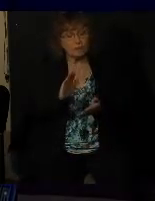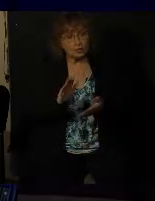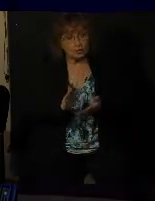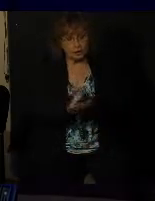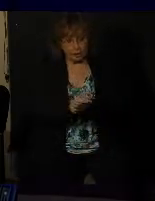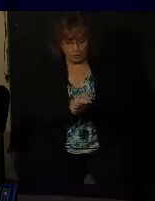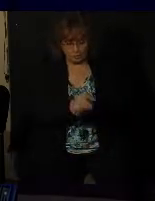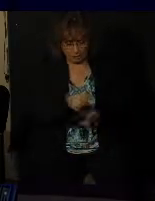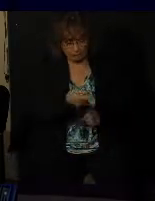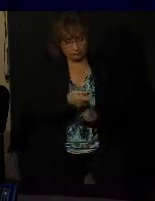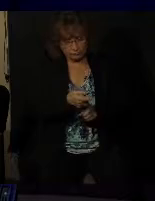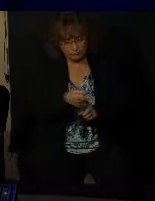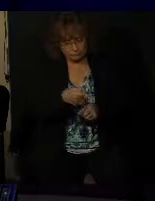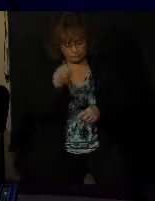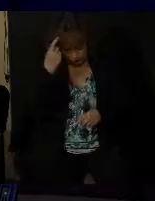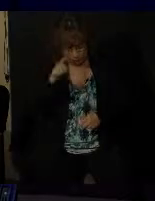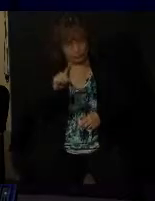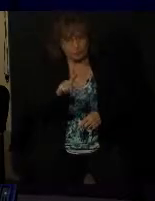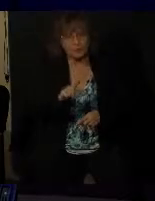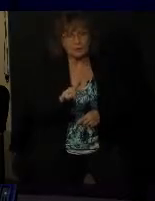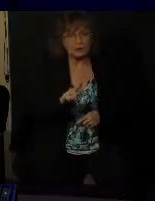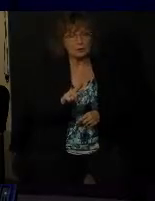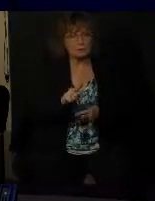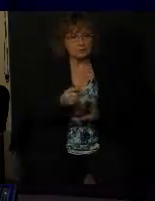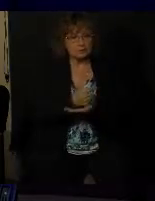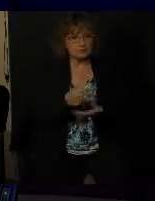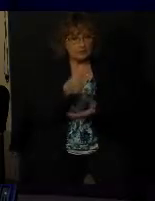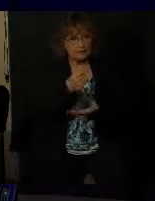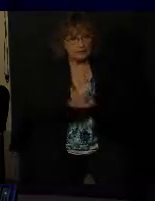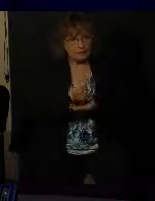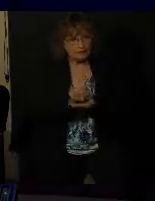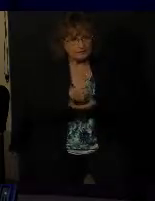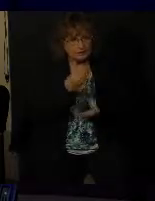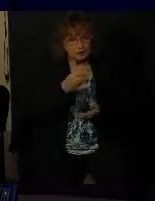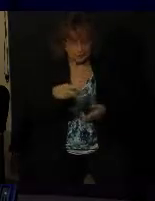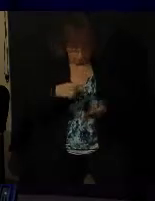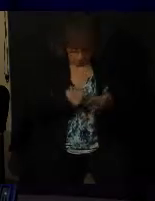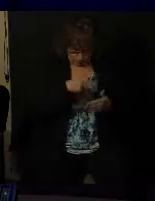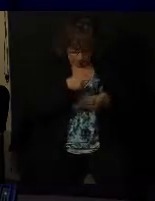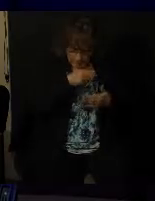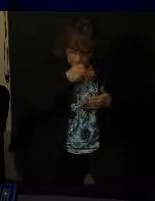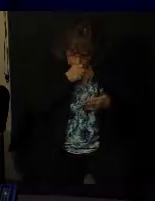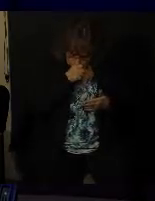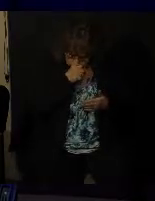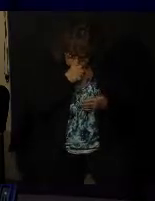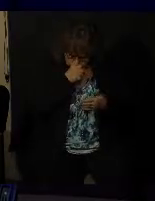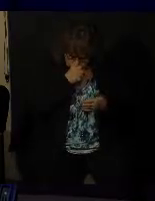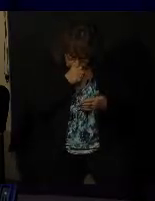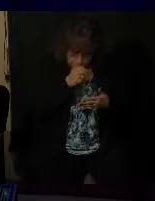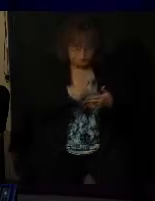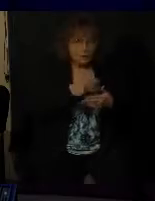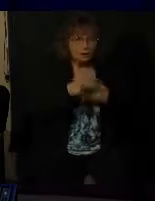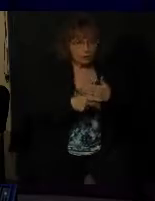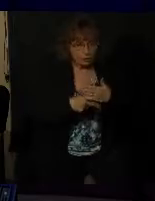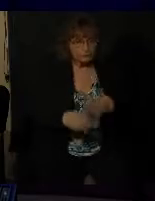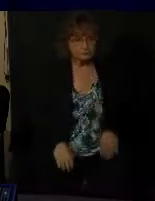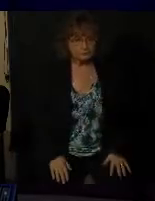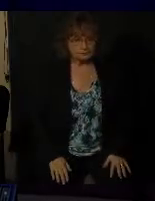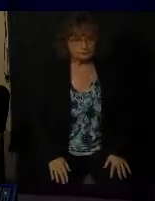That was from his heart, and every bit of it is as true as can